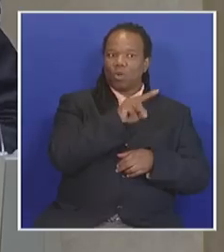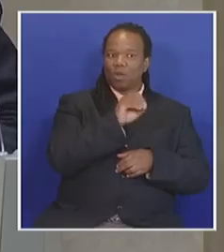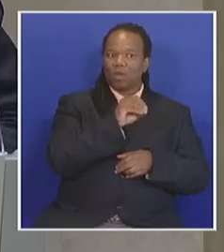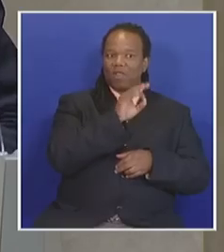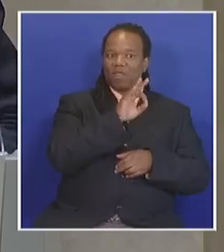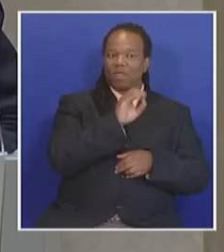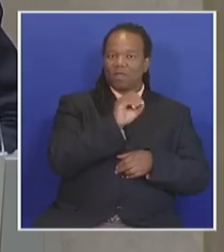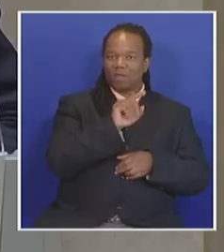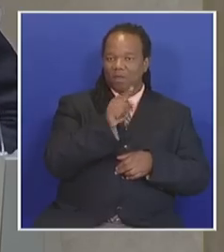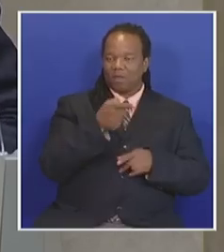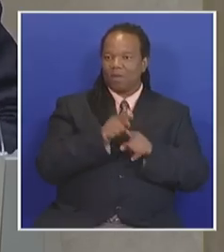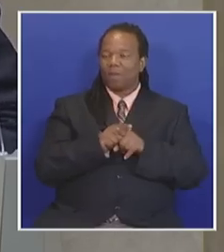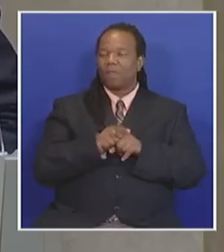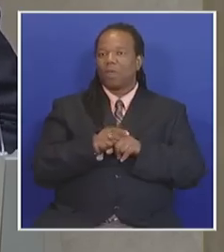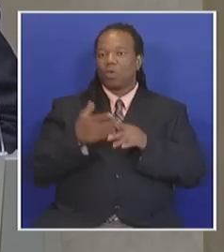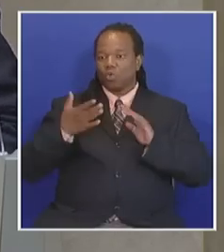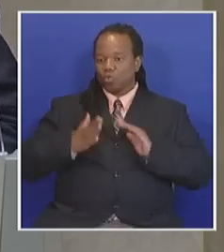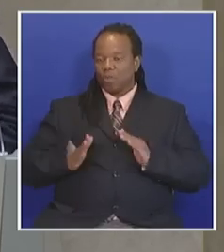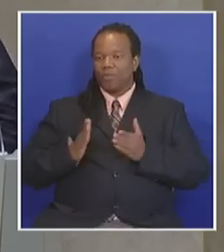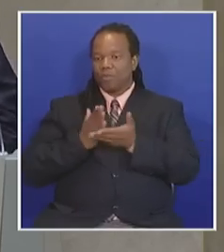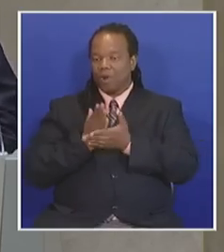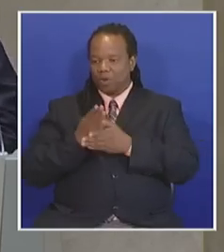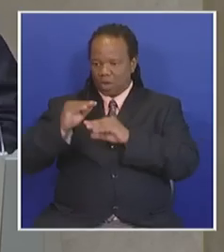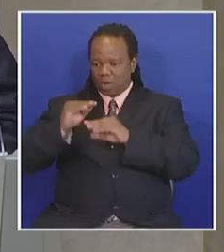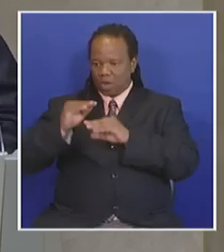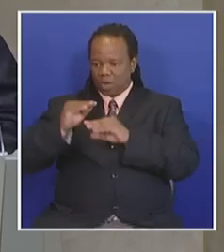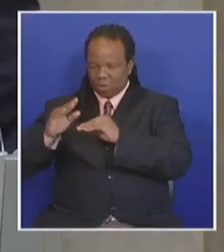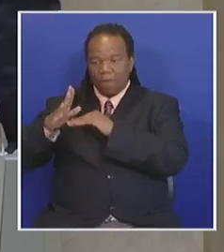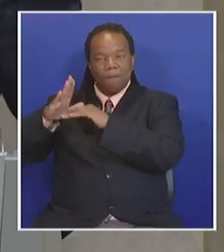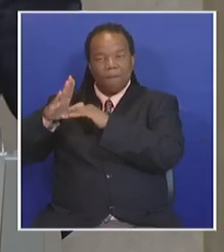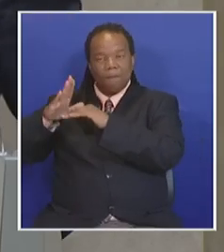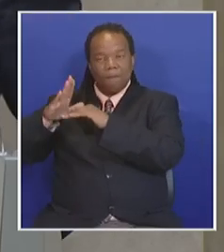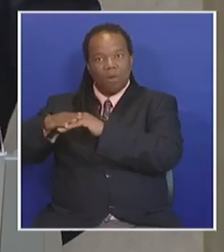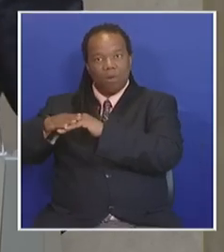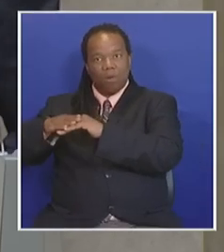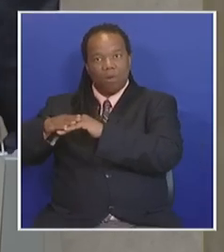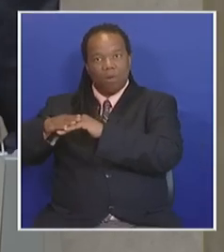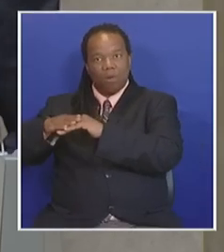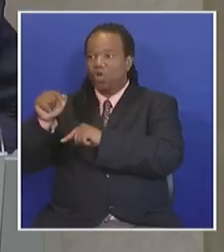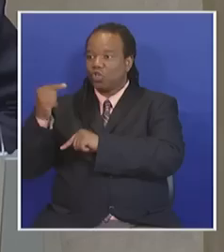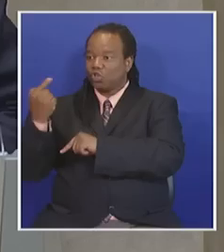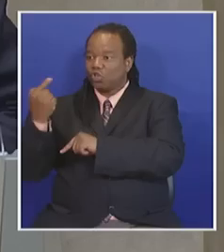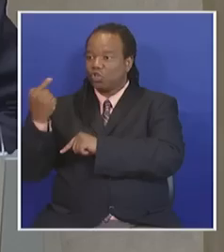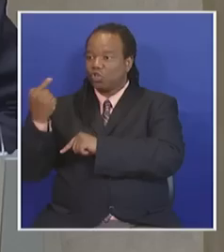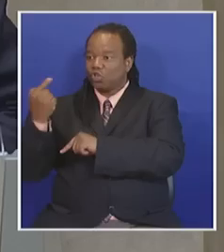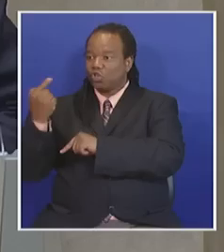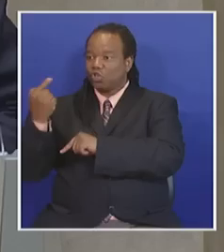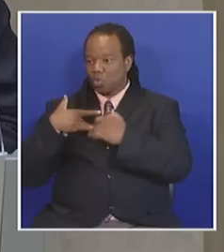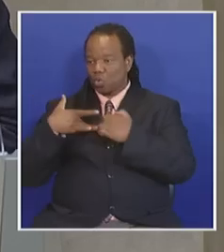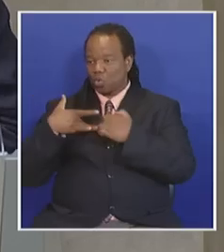human rights education efforts, ensuring that the concerns of individuals and groups